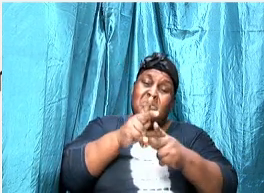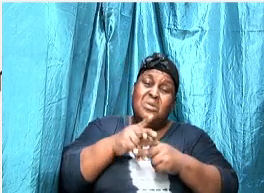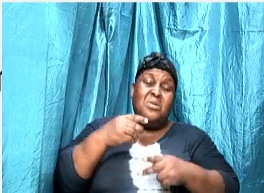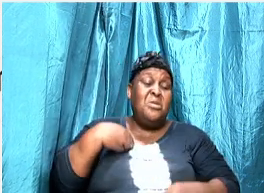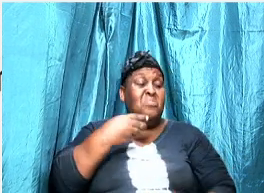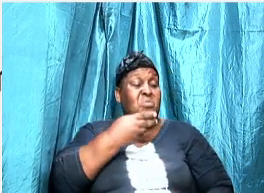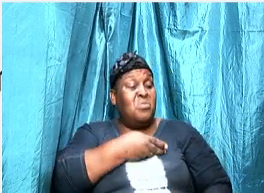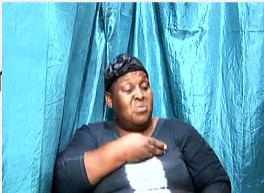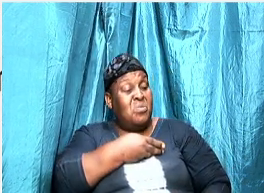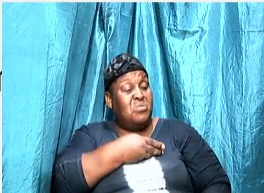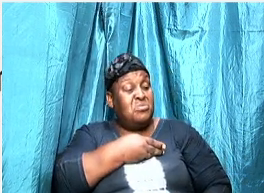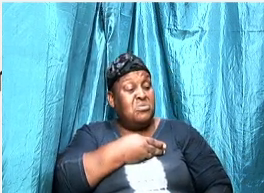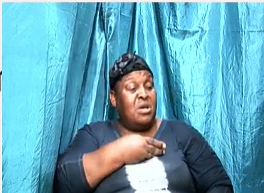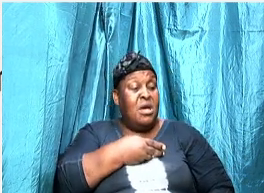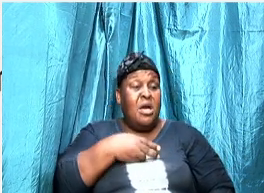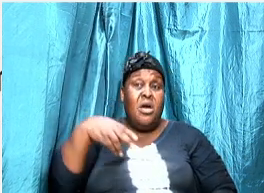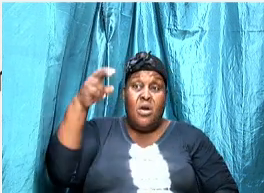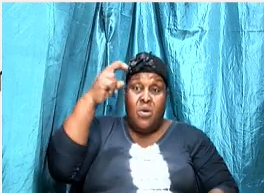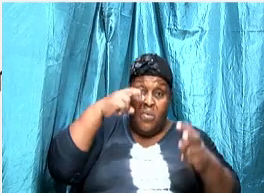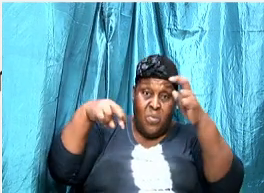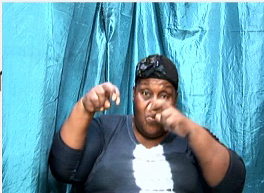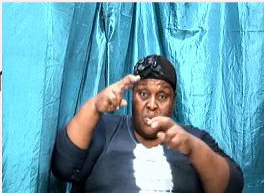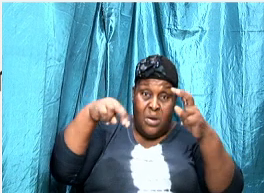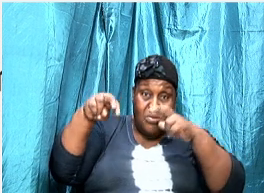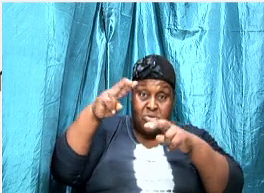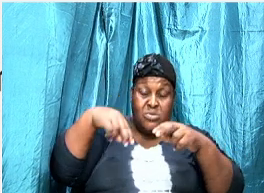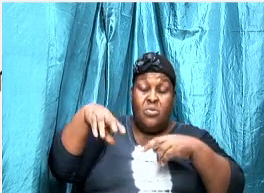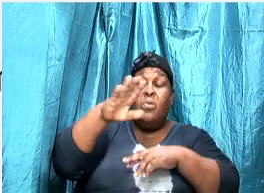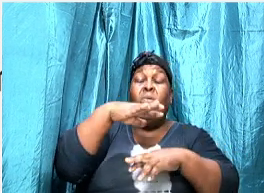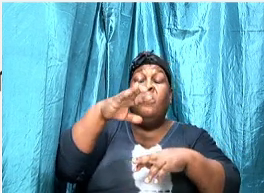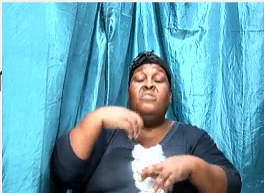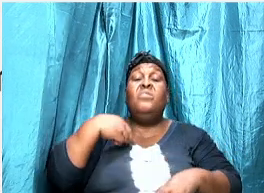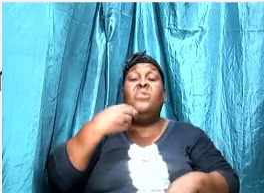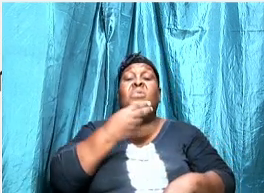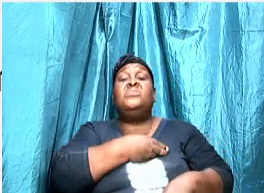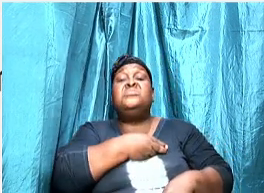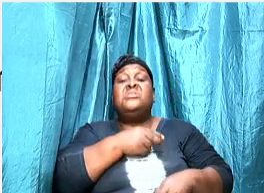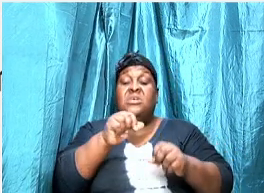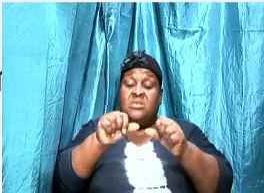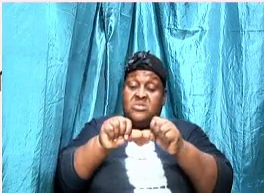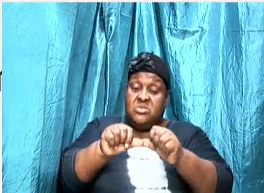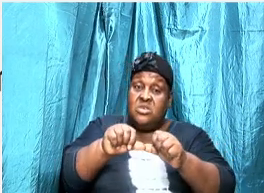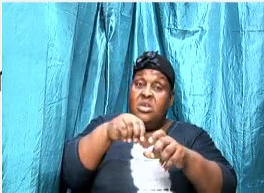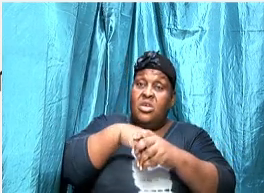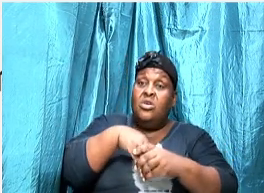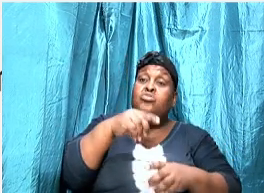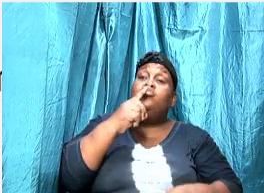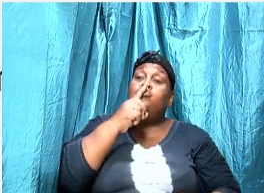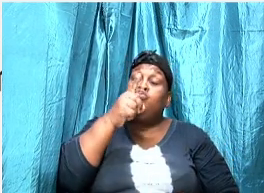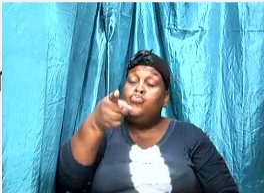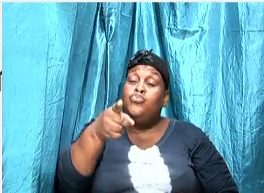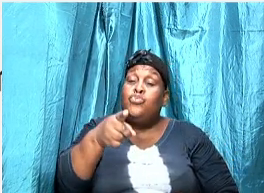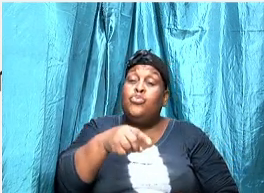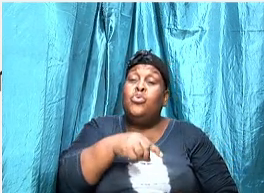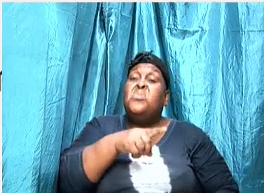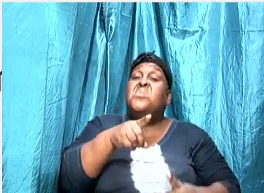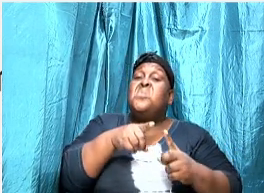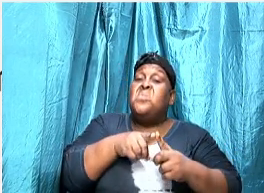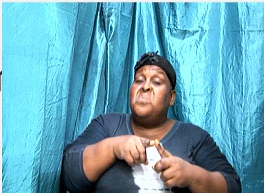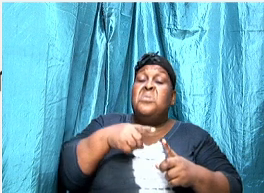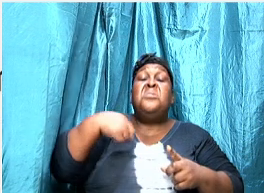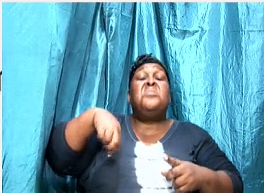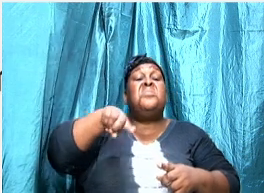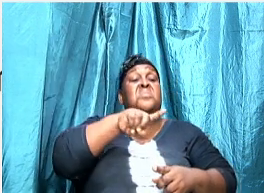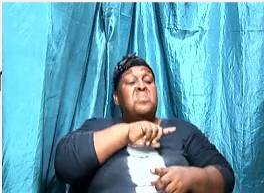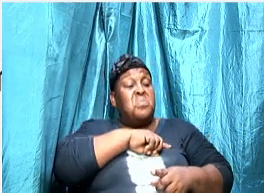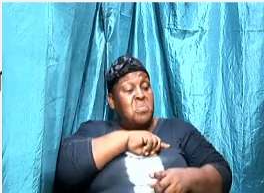to keep us in check, and to keep us grounded in the truth. And so when we resist that to a point, you